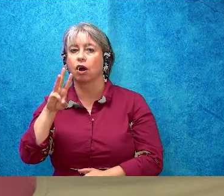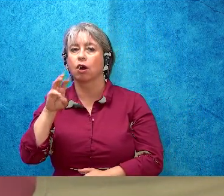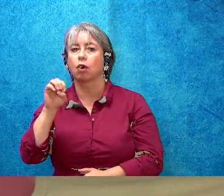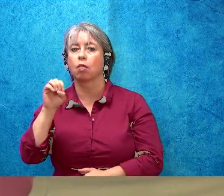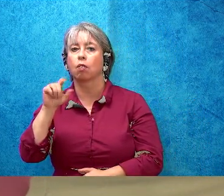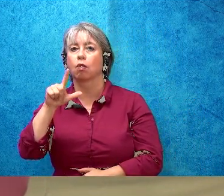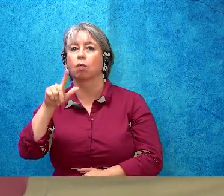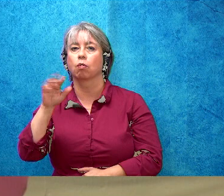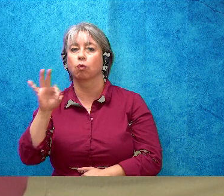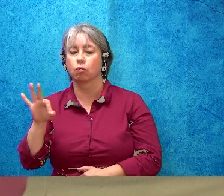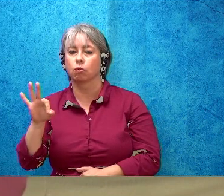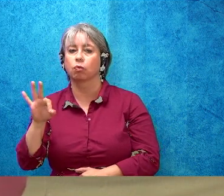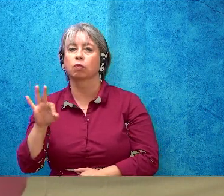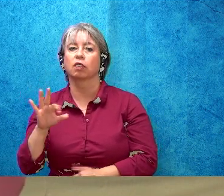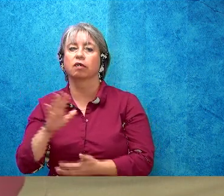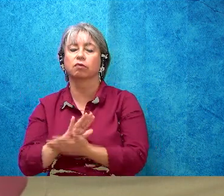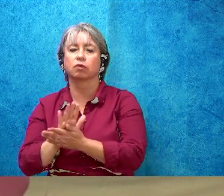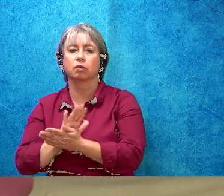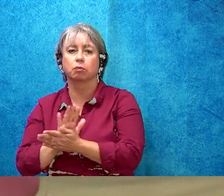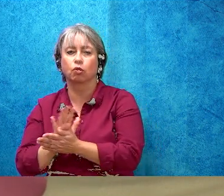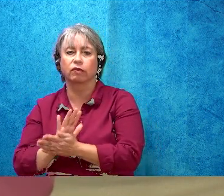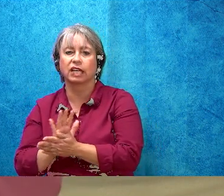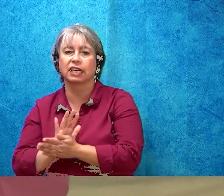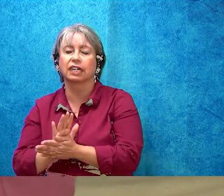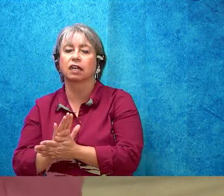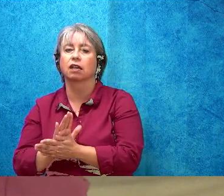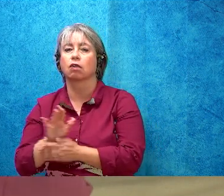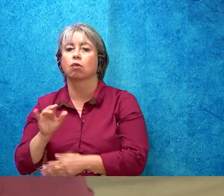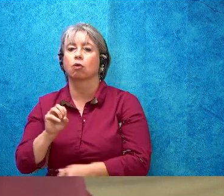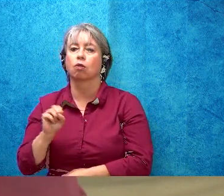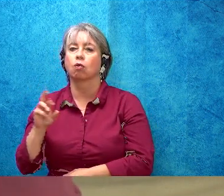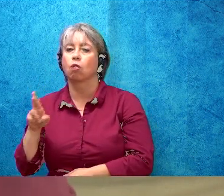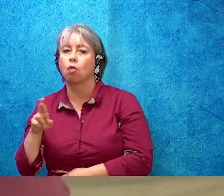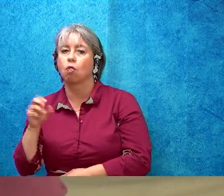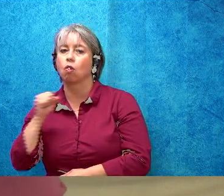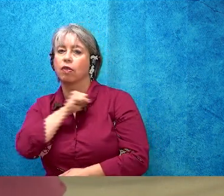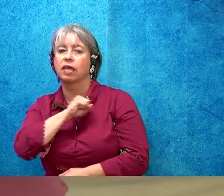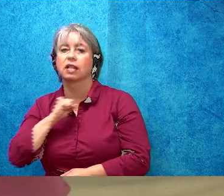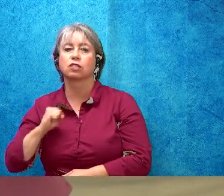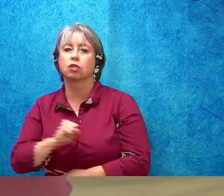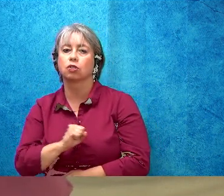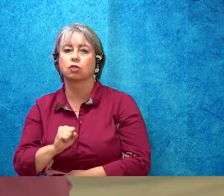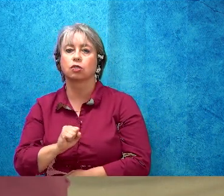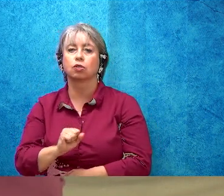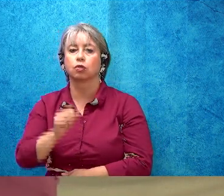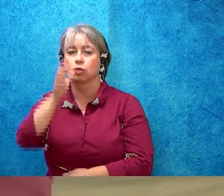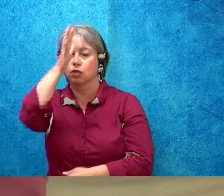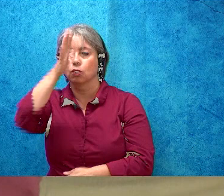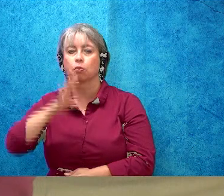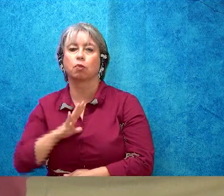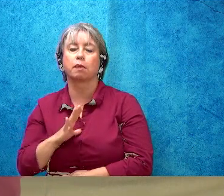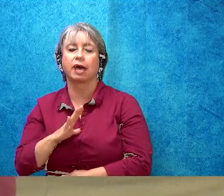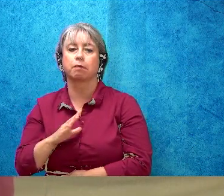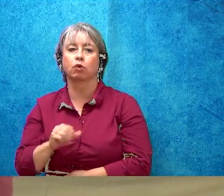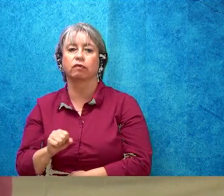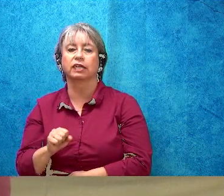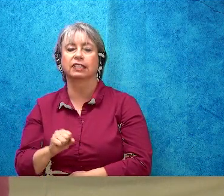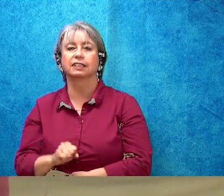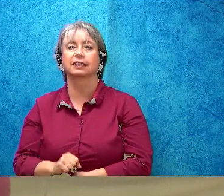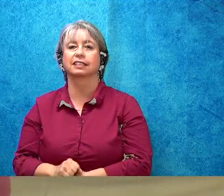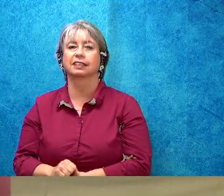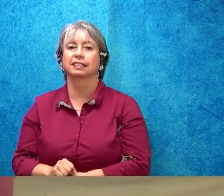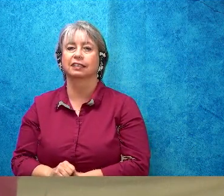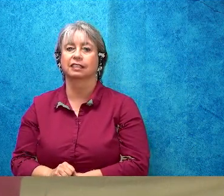the Superman movies, okay, like the original Superman movies do the same thing. And so you see that they run